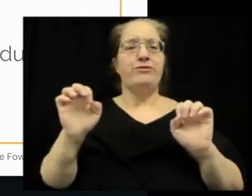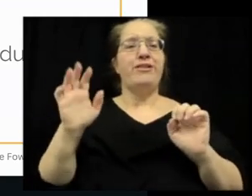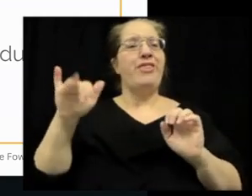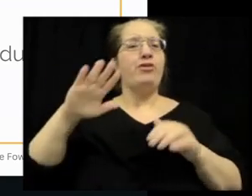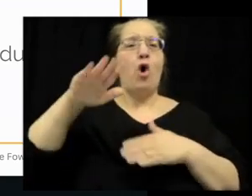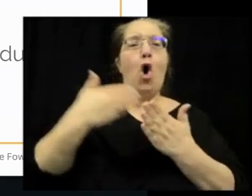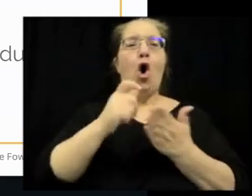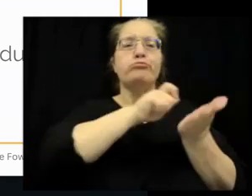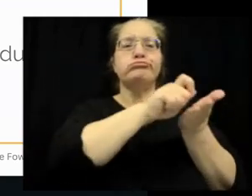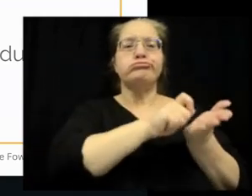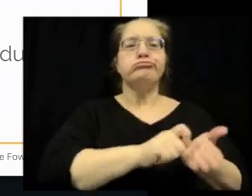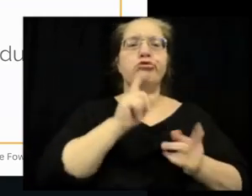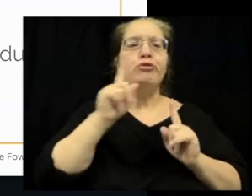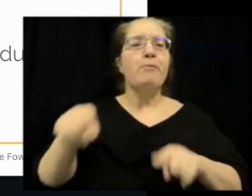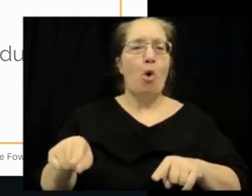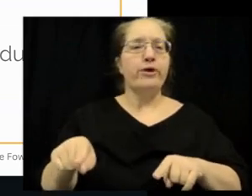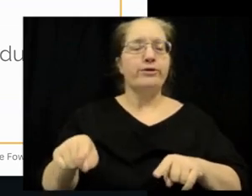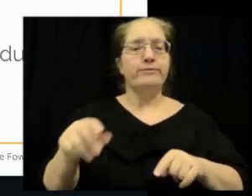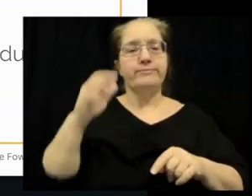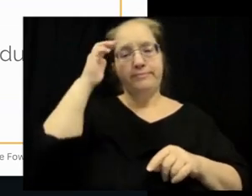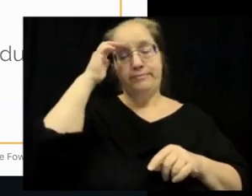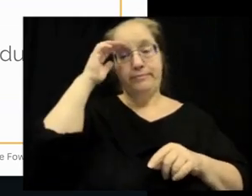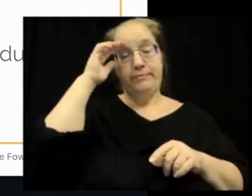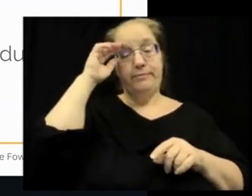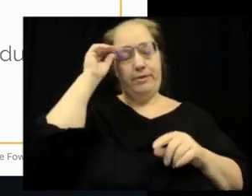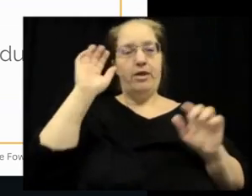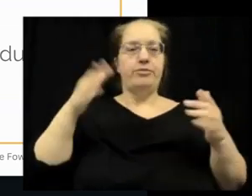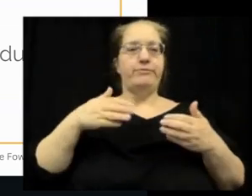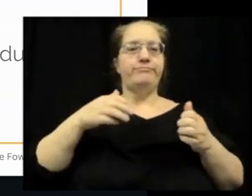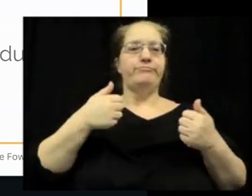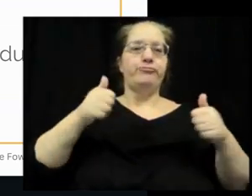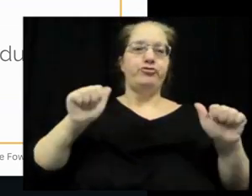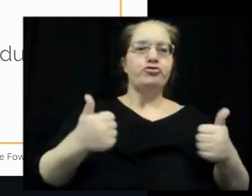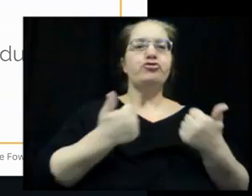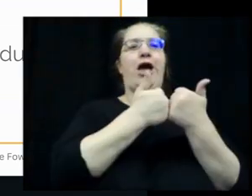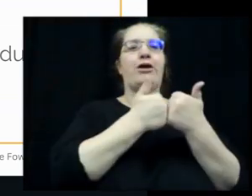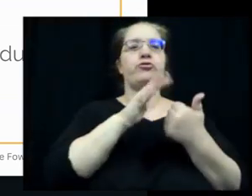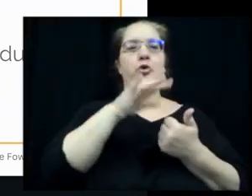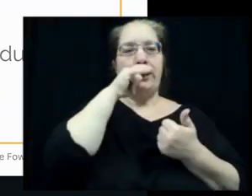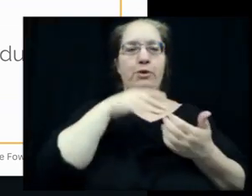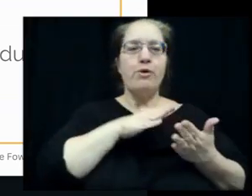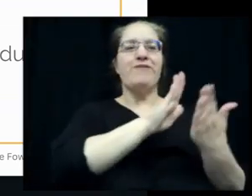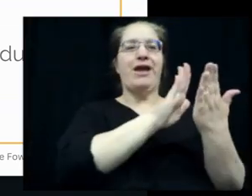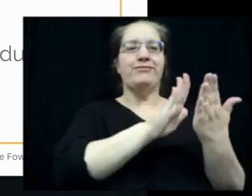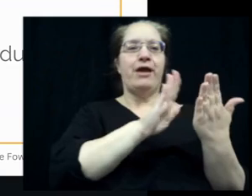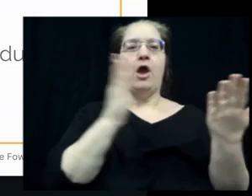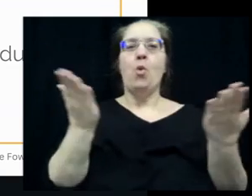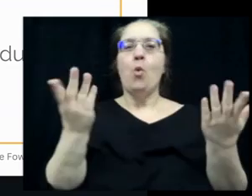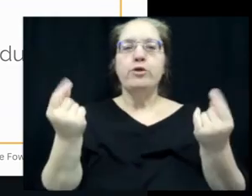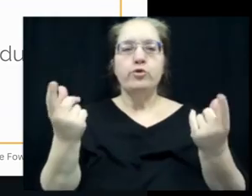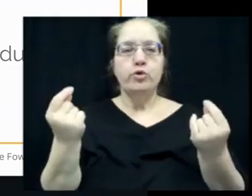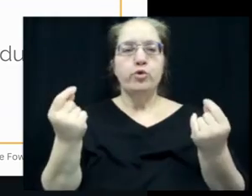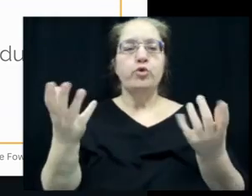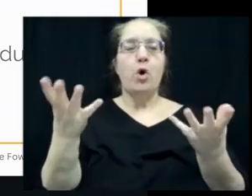report. The challenges your child is going to face and what should be done about it. So I want to say to